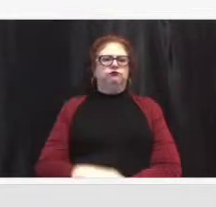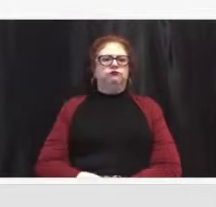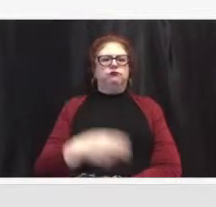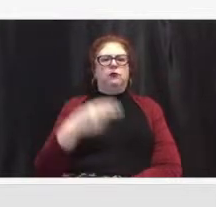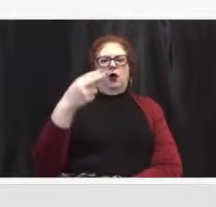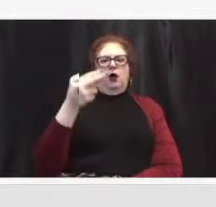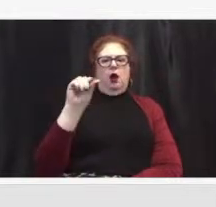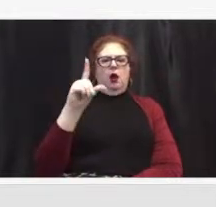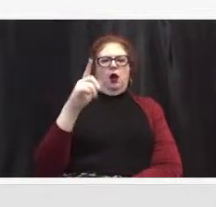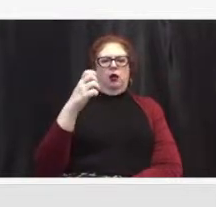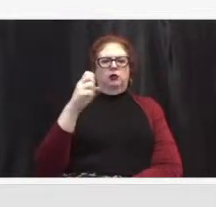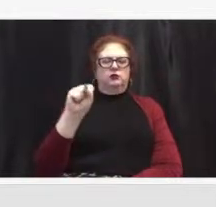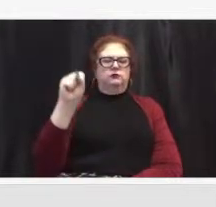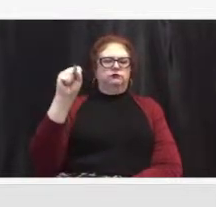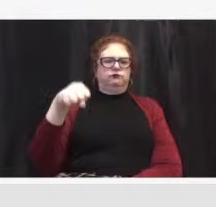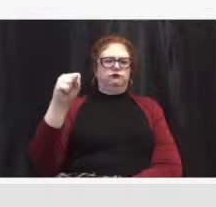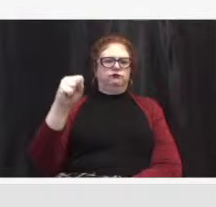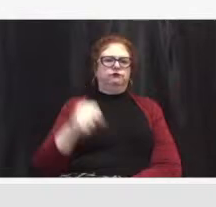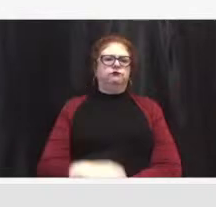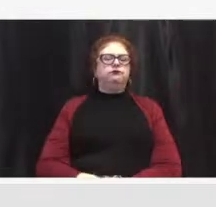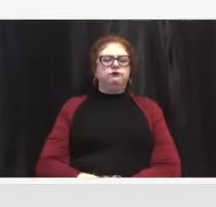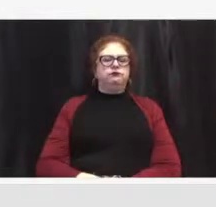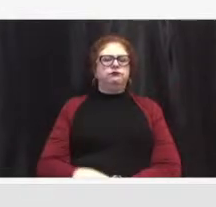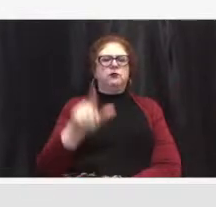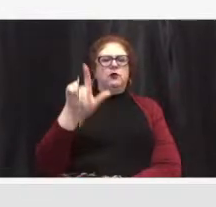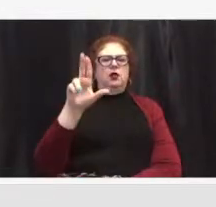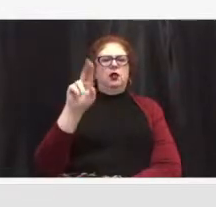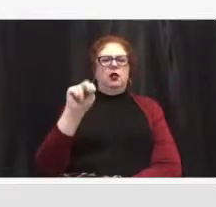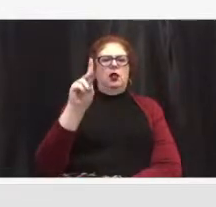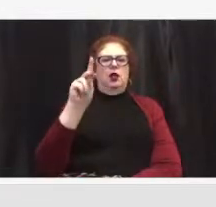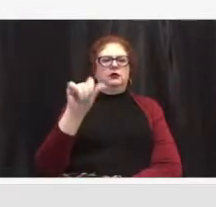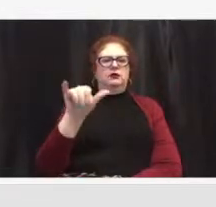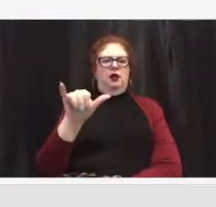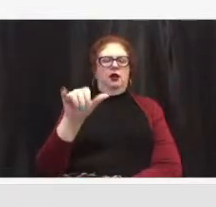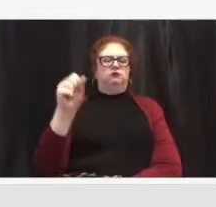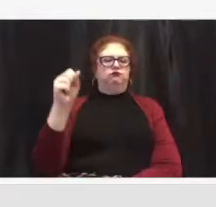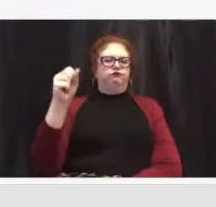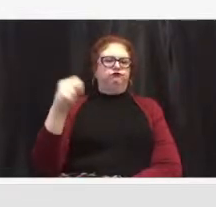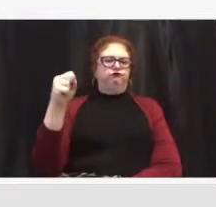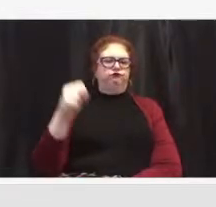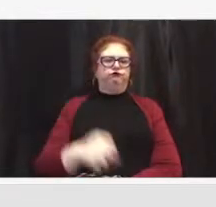Hodges? Yes. Lunday? Yes.